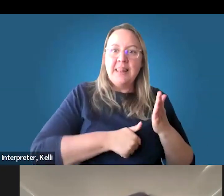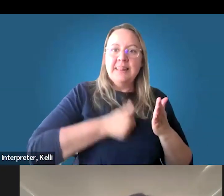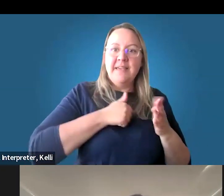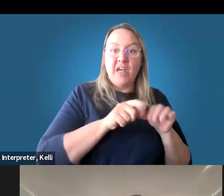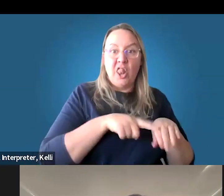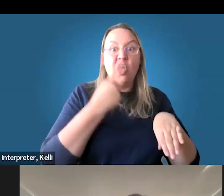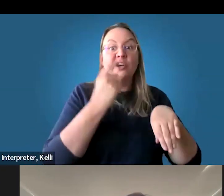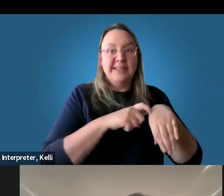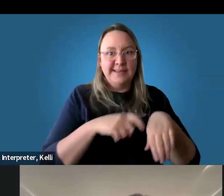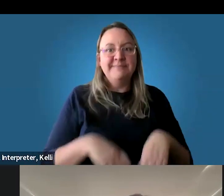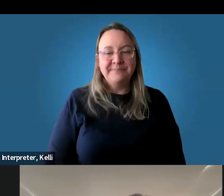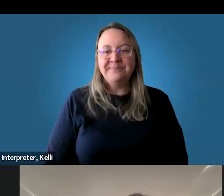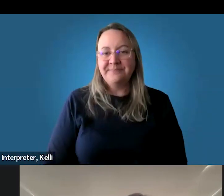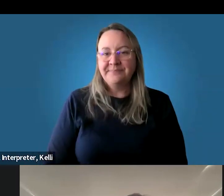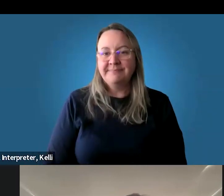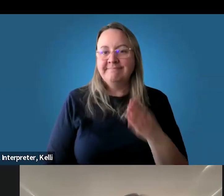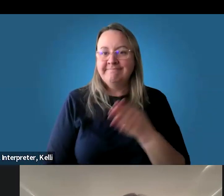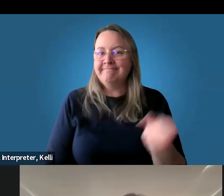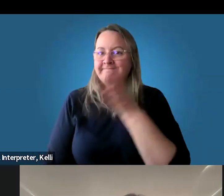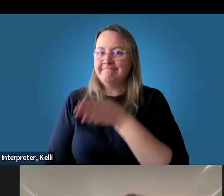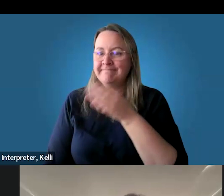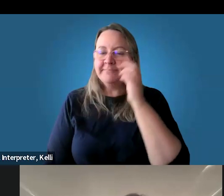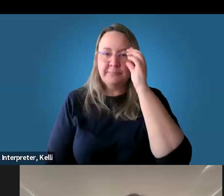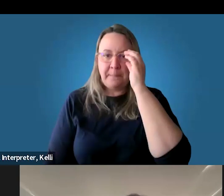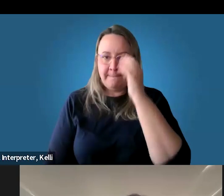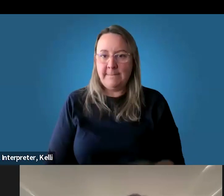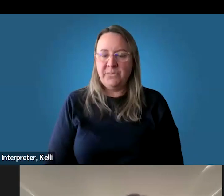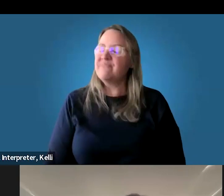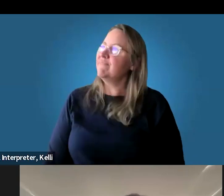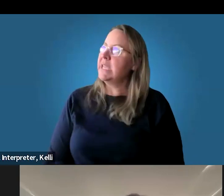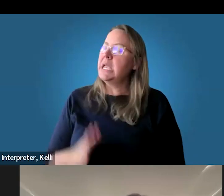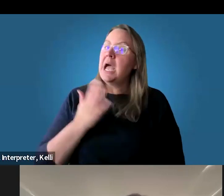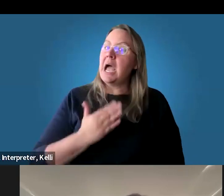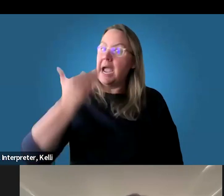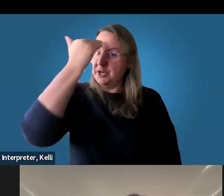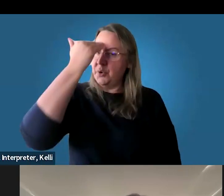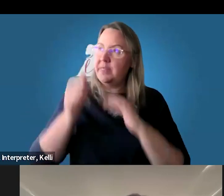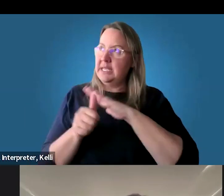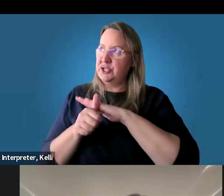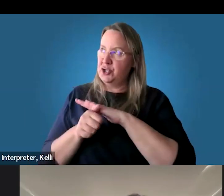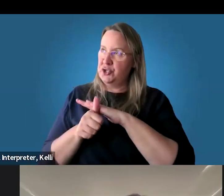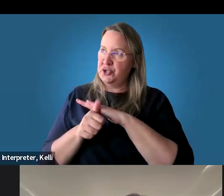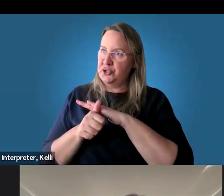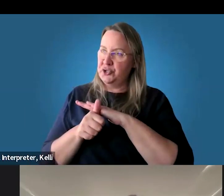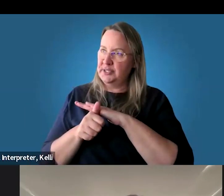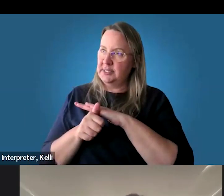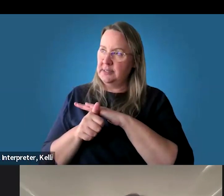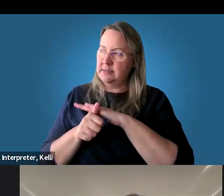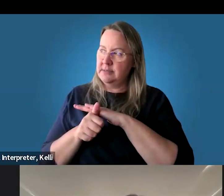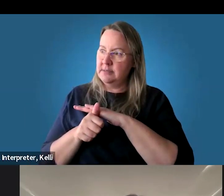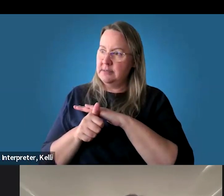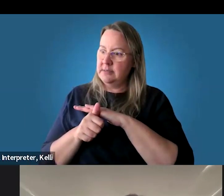time. Tristan, what about you? I know that turtles